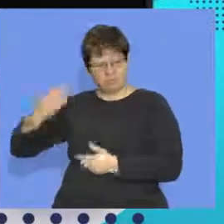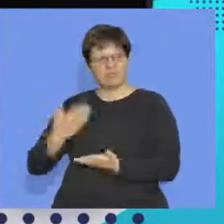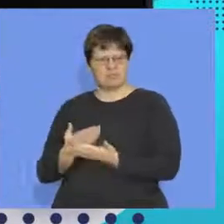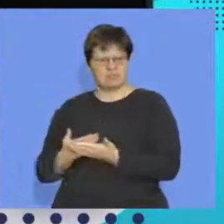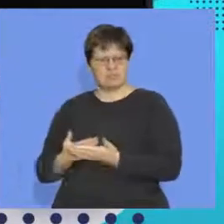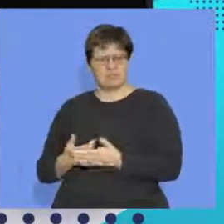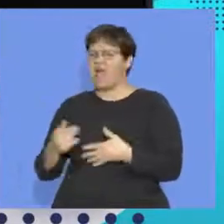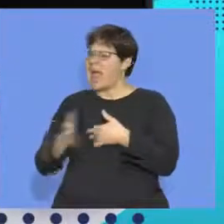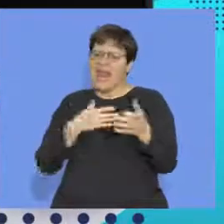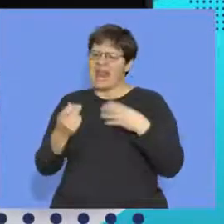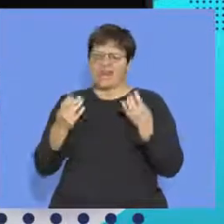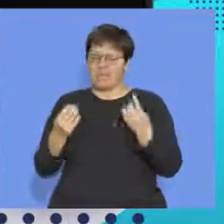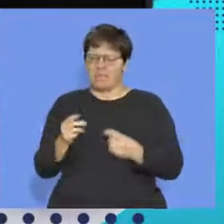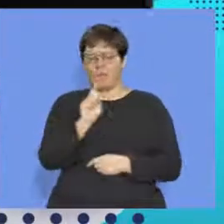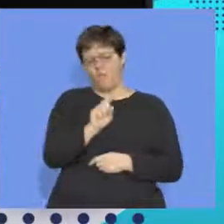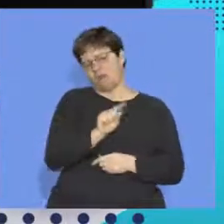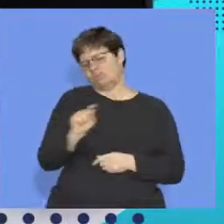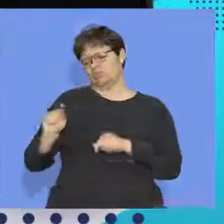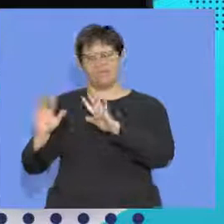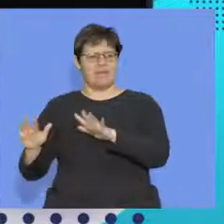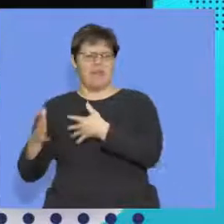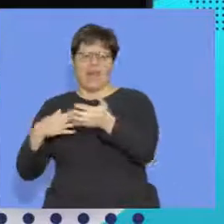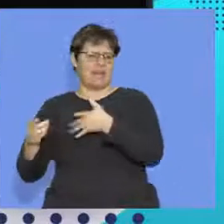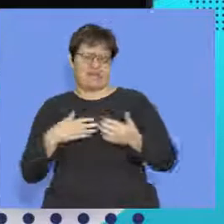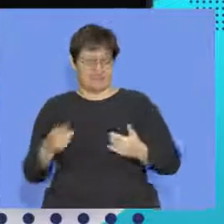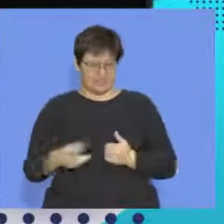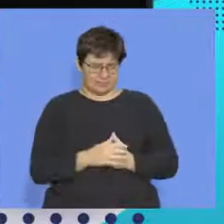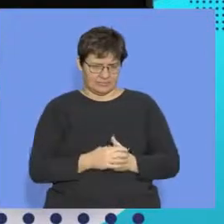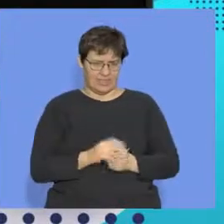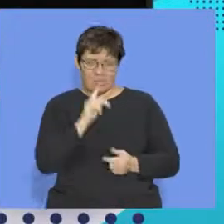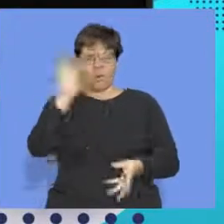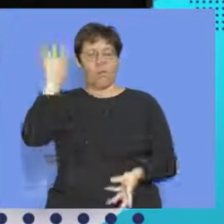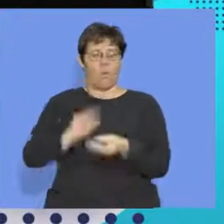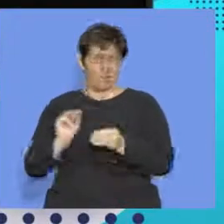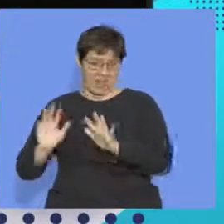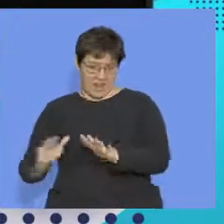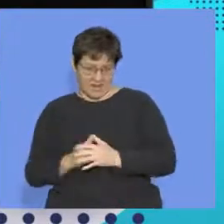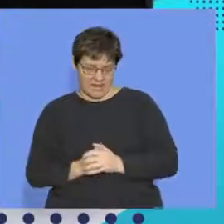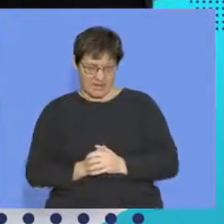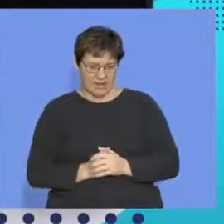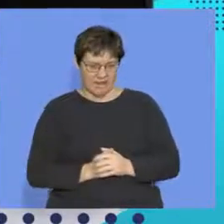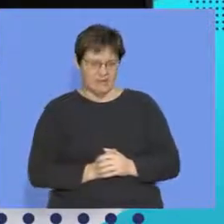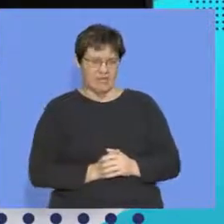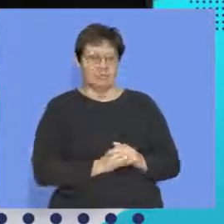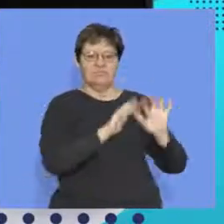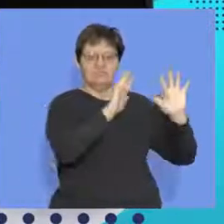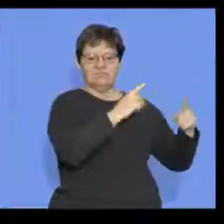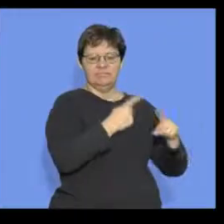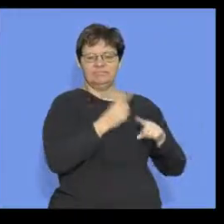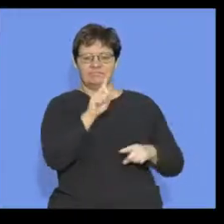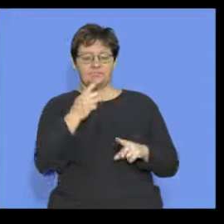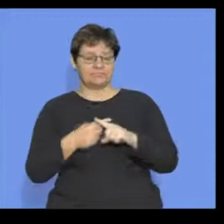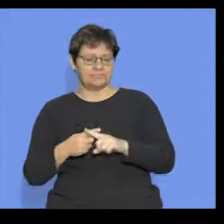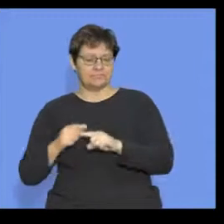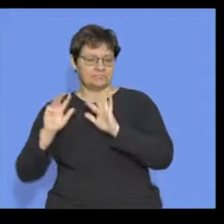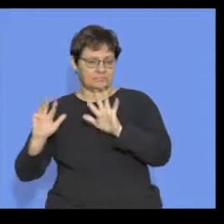repetition is allowed, we can use all the 9 numbers. Are we together? And if you multiply this,